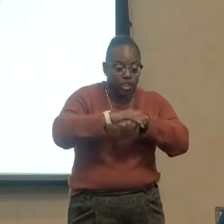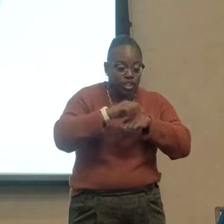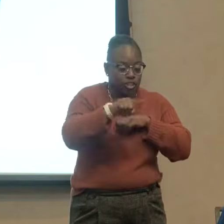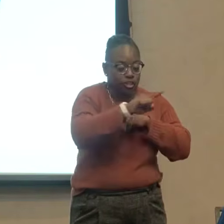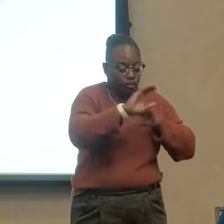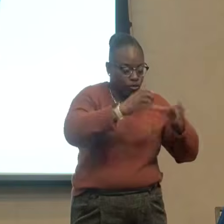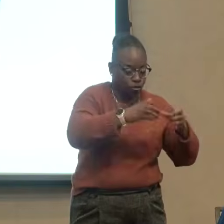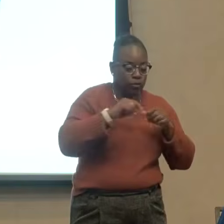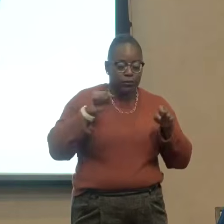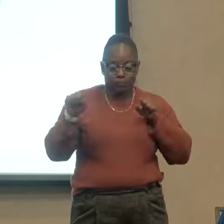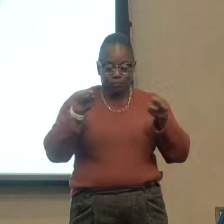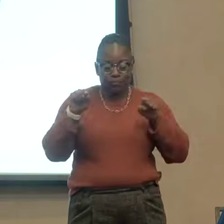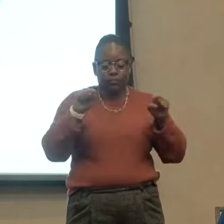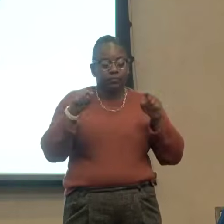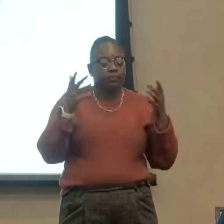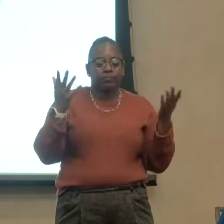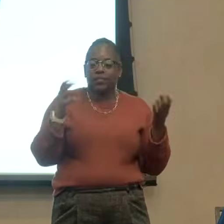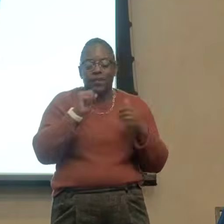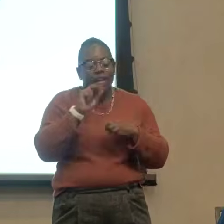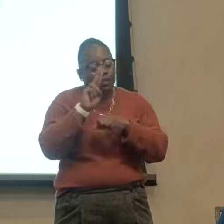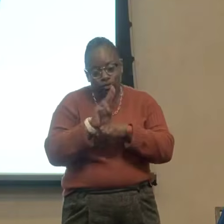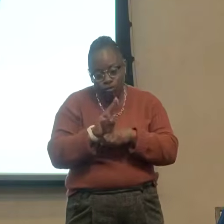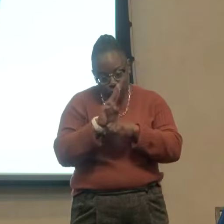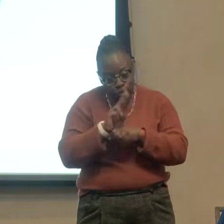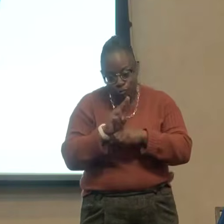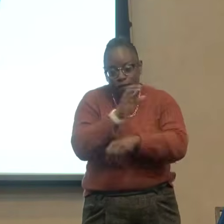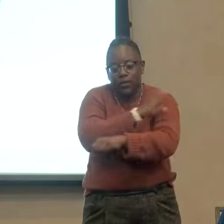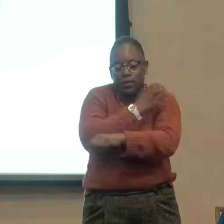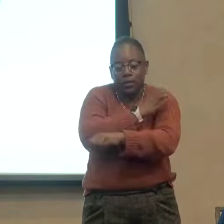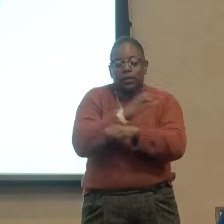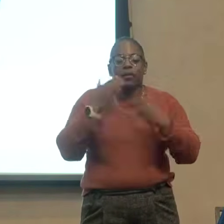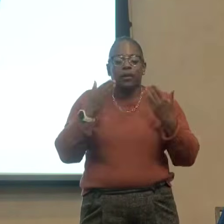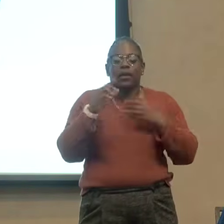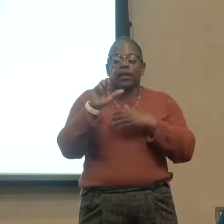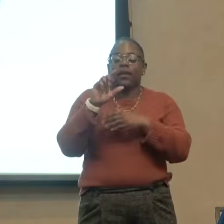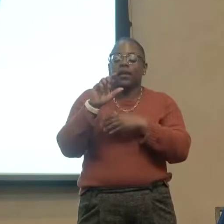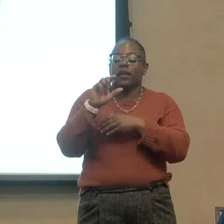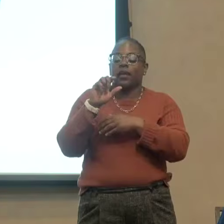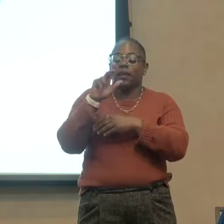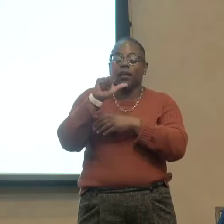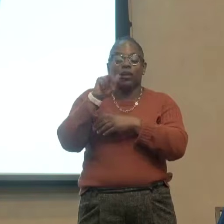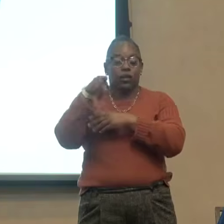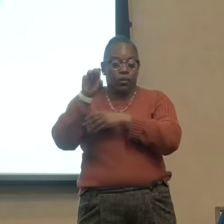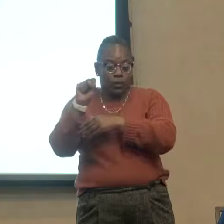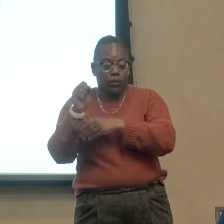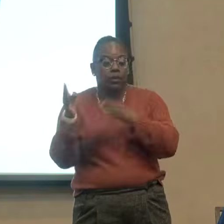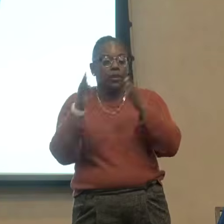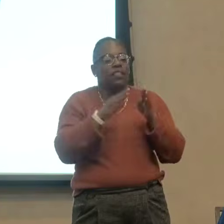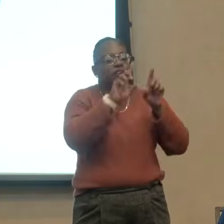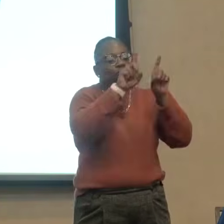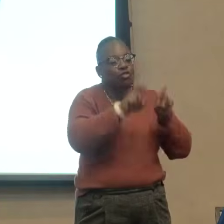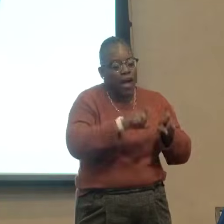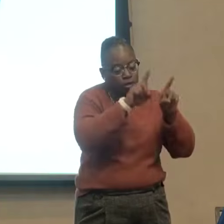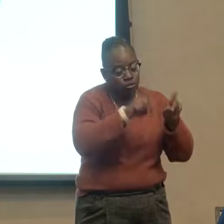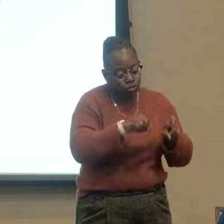Group. And these are not used in the clinical practice of lupus, They're only used in clinical